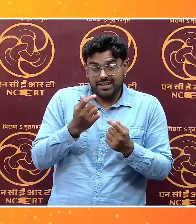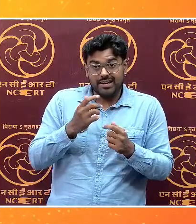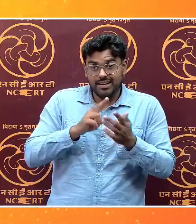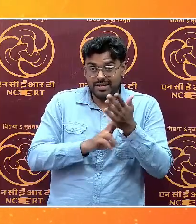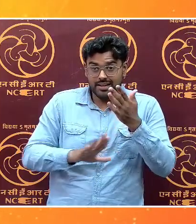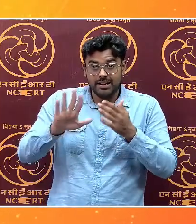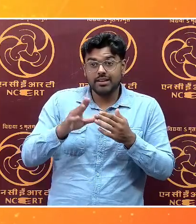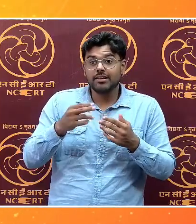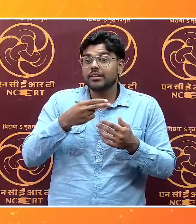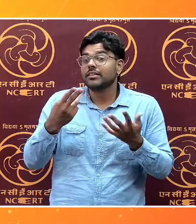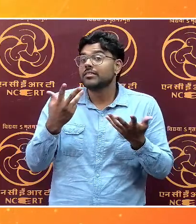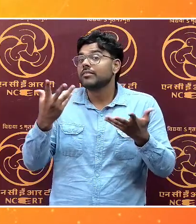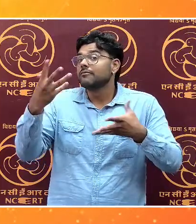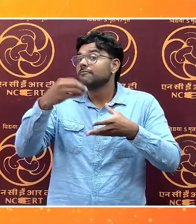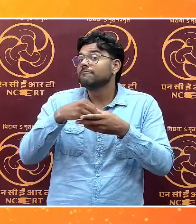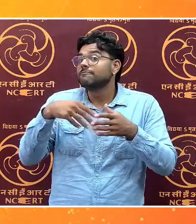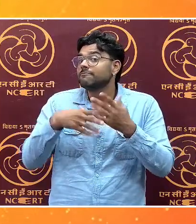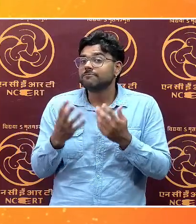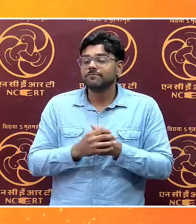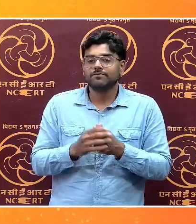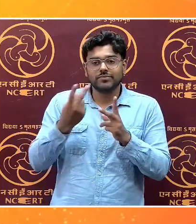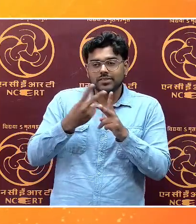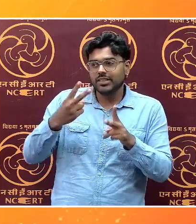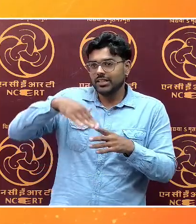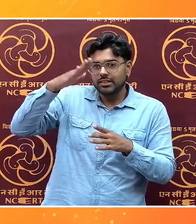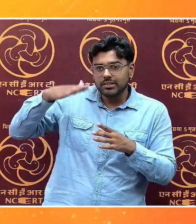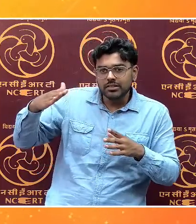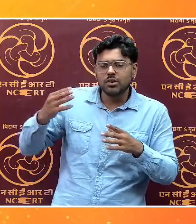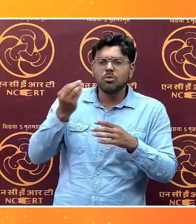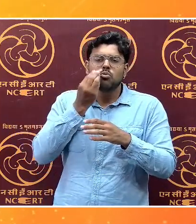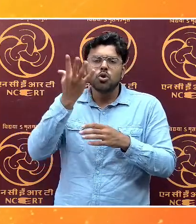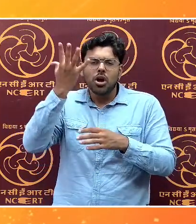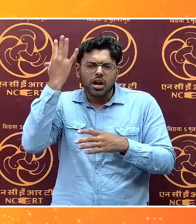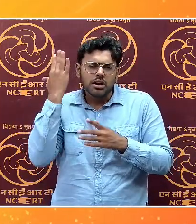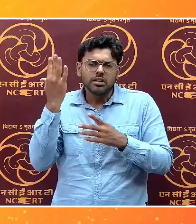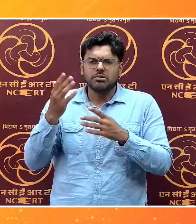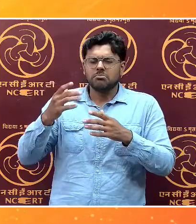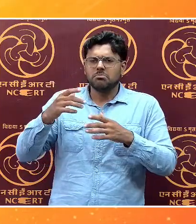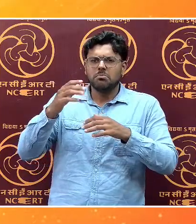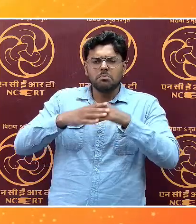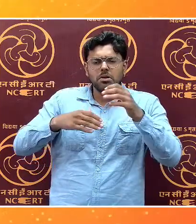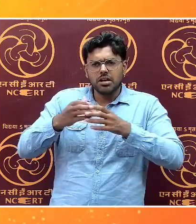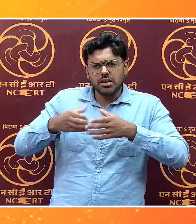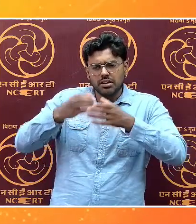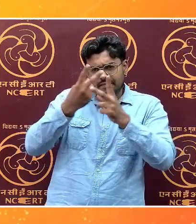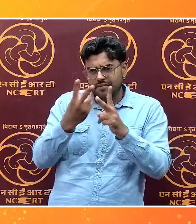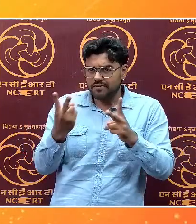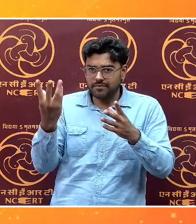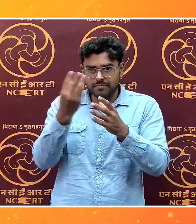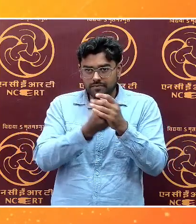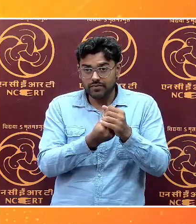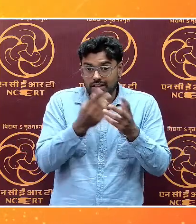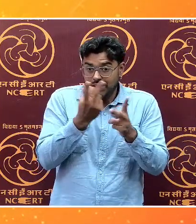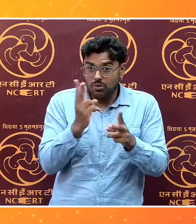including wildlife, landscapes, and historical sites. And another very important difference between